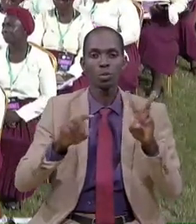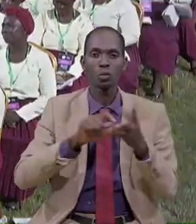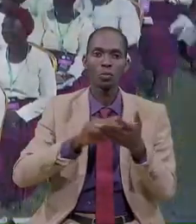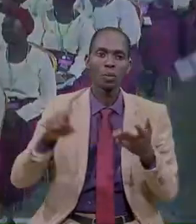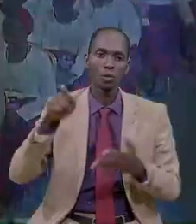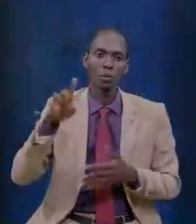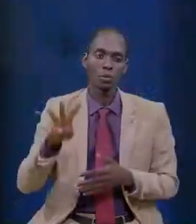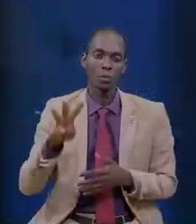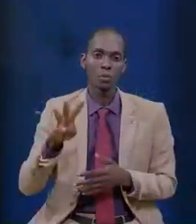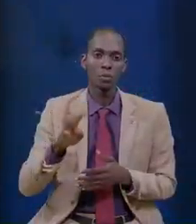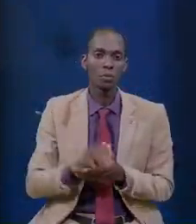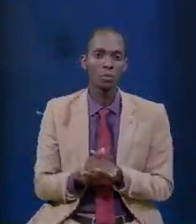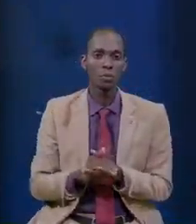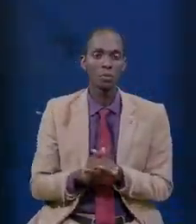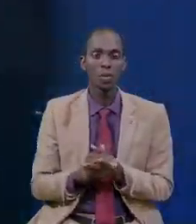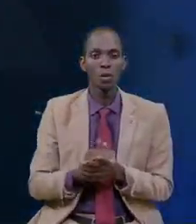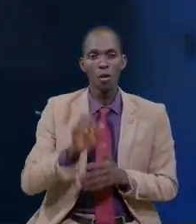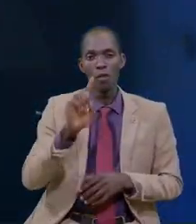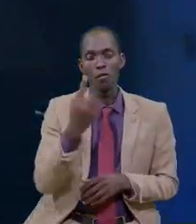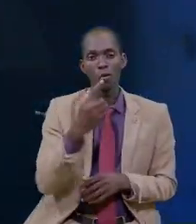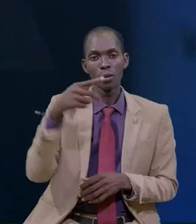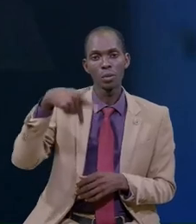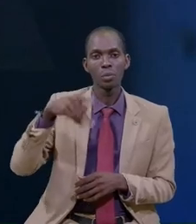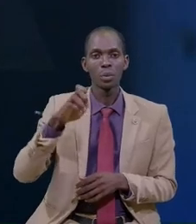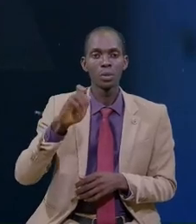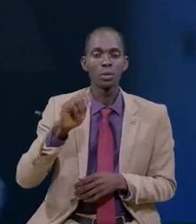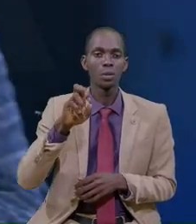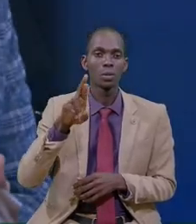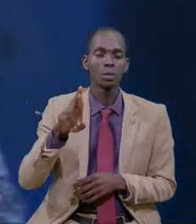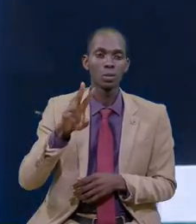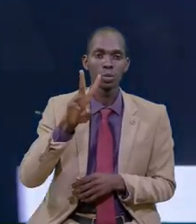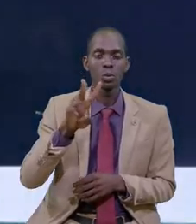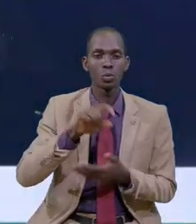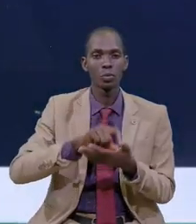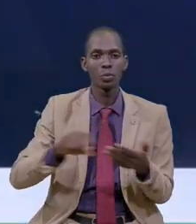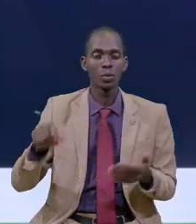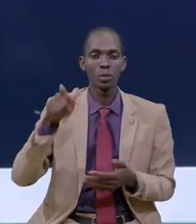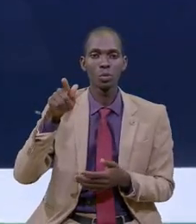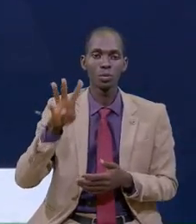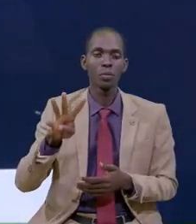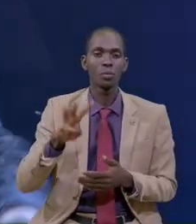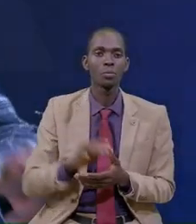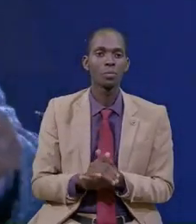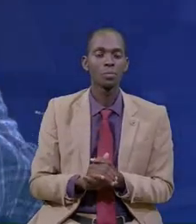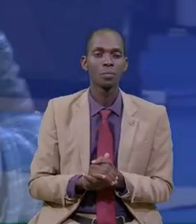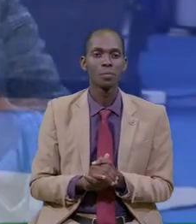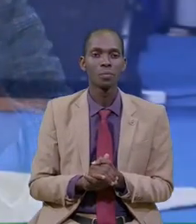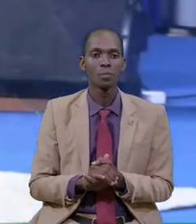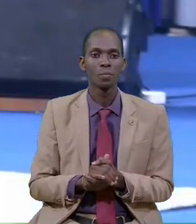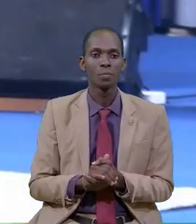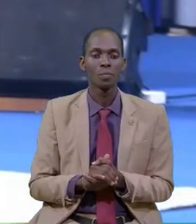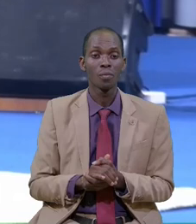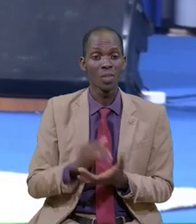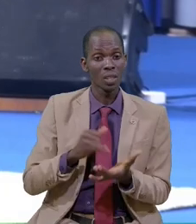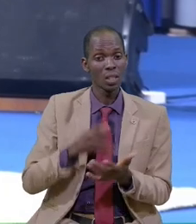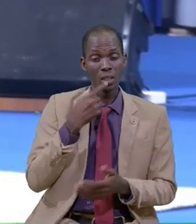1 Pierre 2 24. 1 Peter chapter 2 verse 24. 1 Pierre 2 24. It